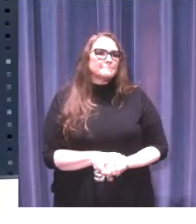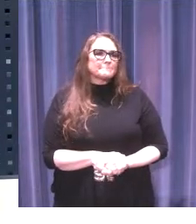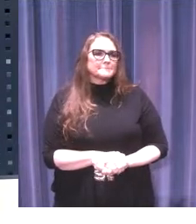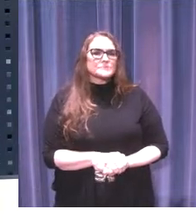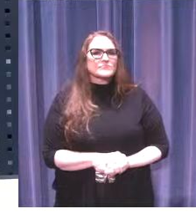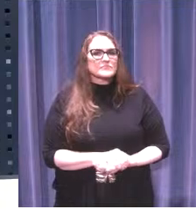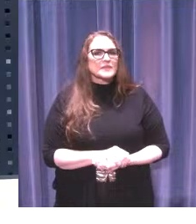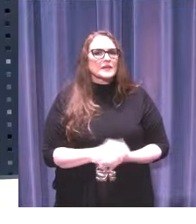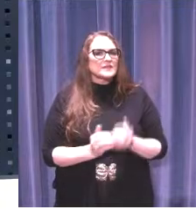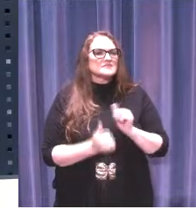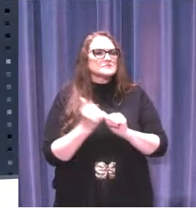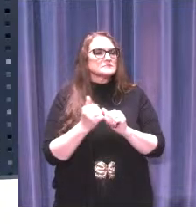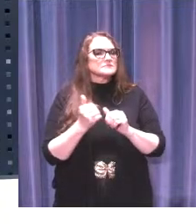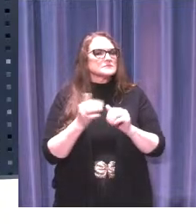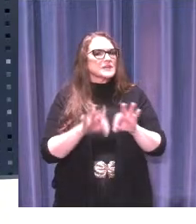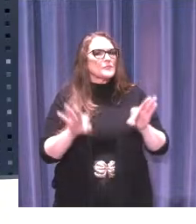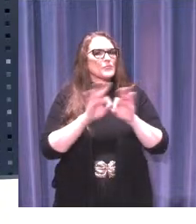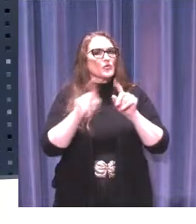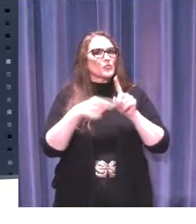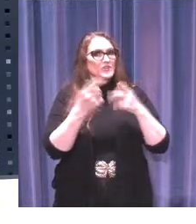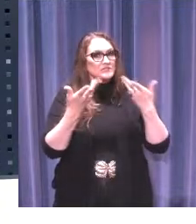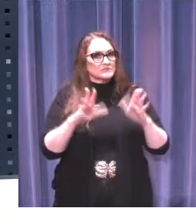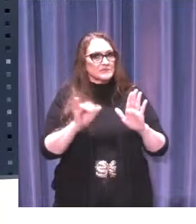next important once they're identified.